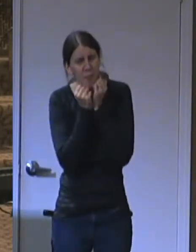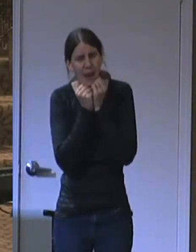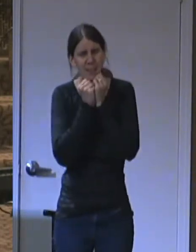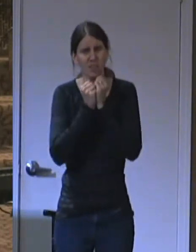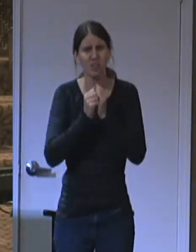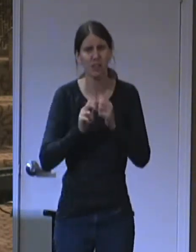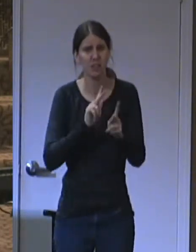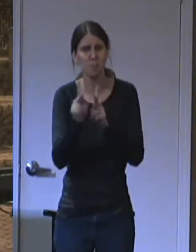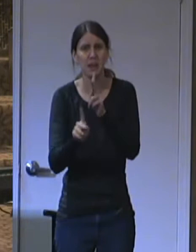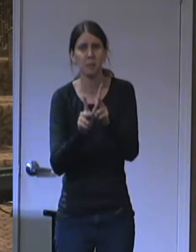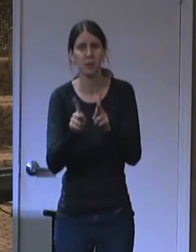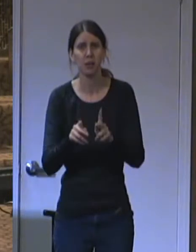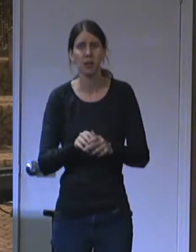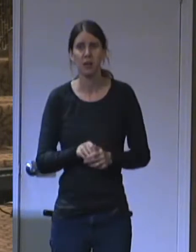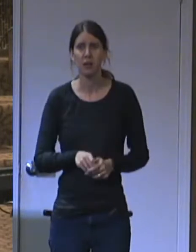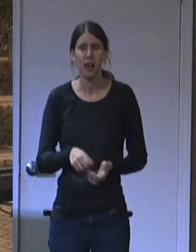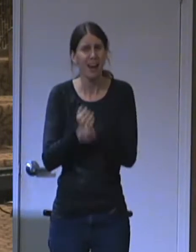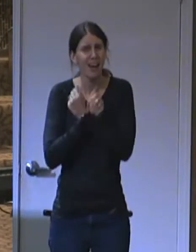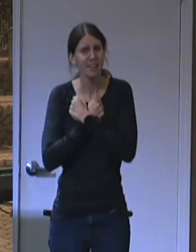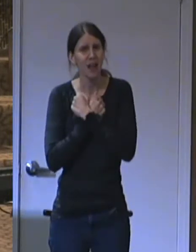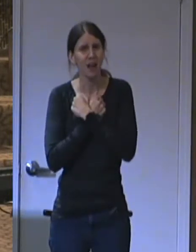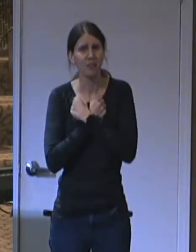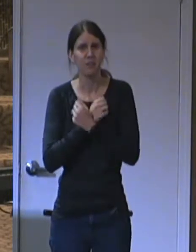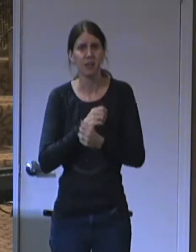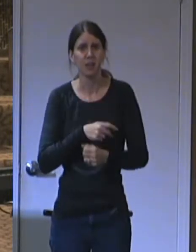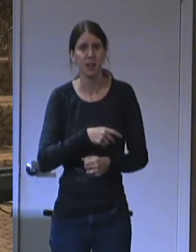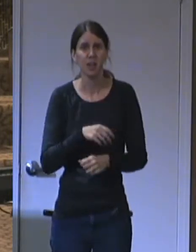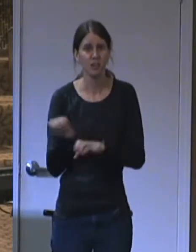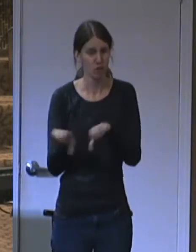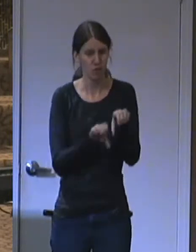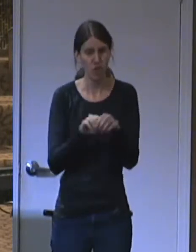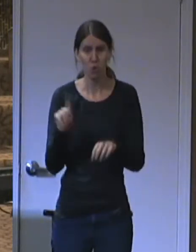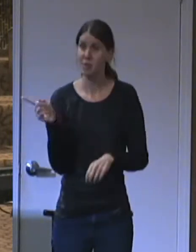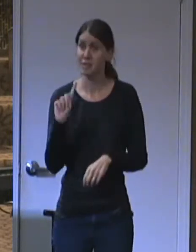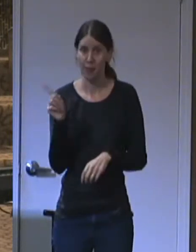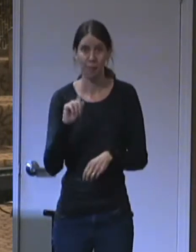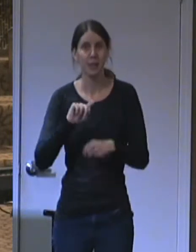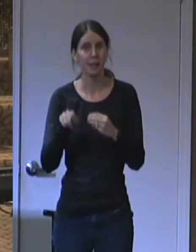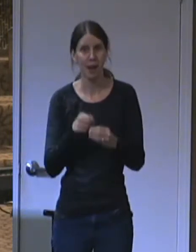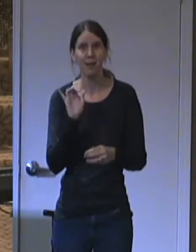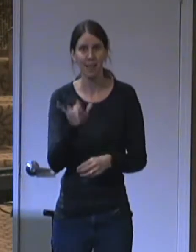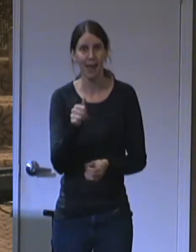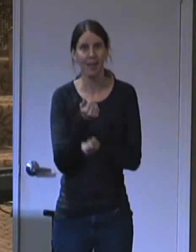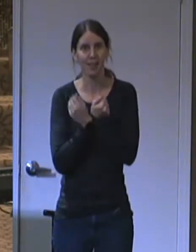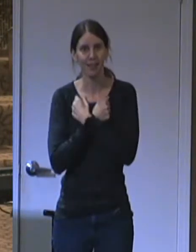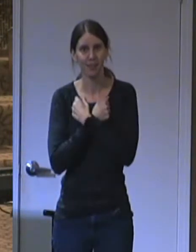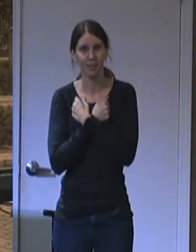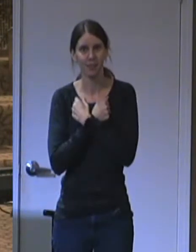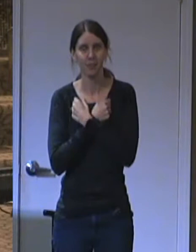care enough, they have enough compassion, they have enough love that they do something about it.